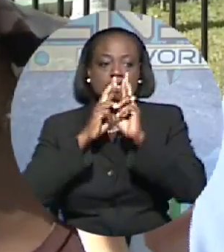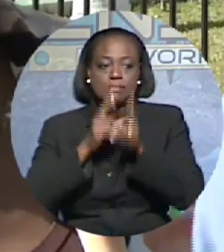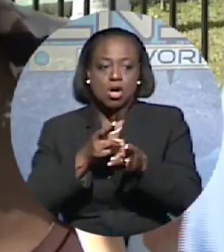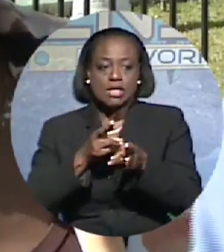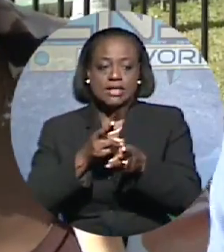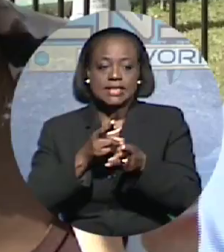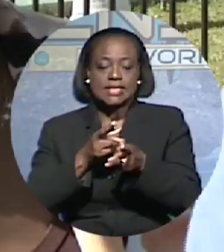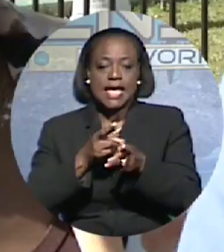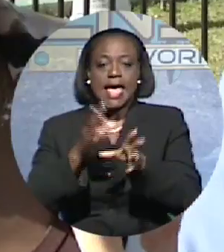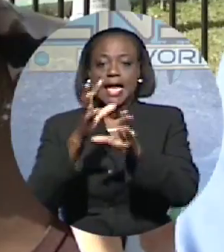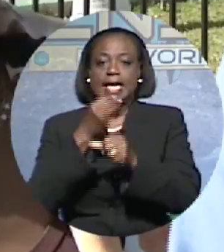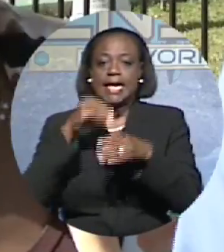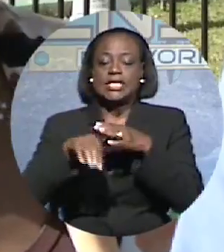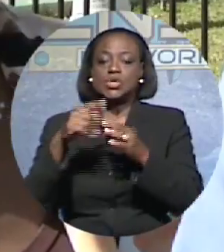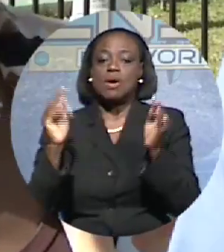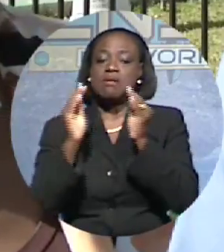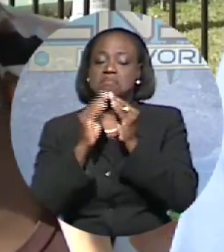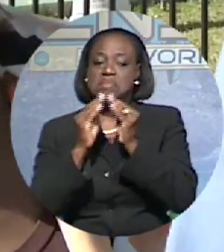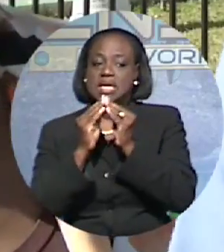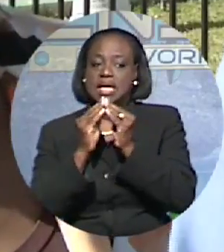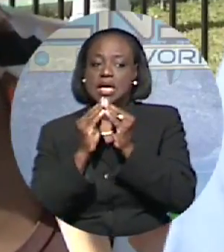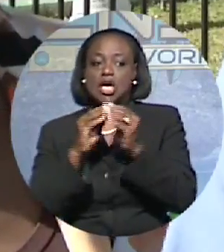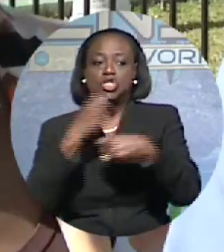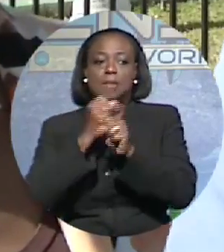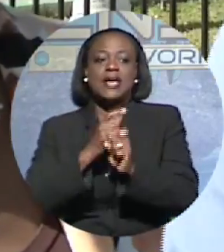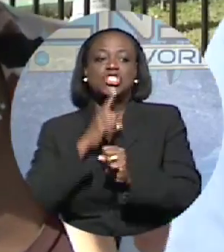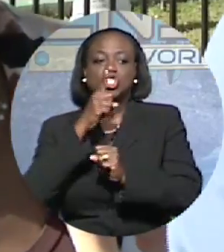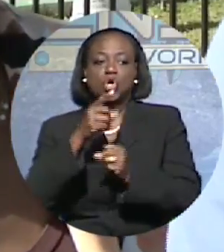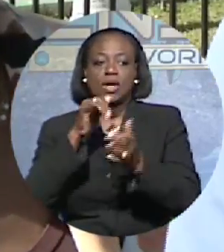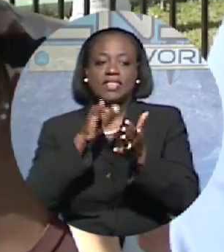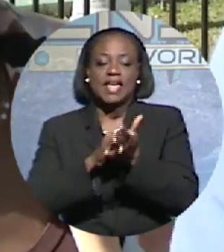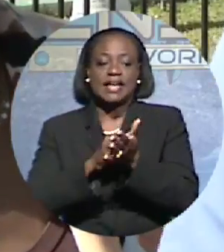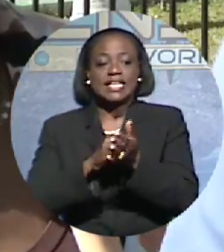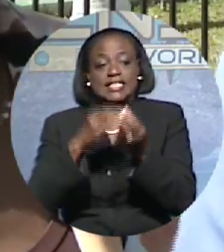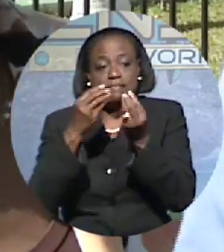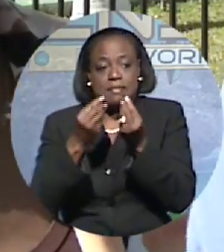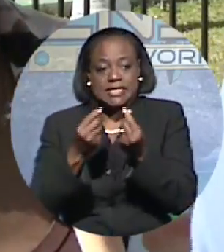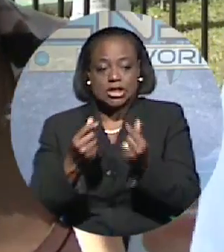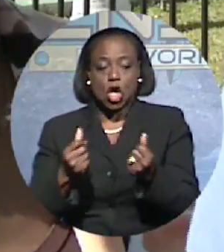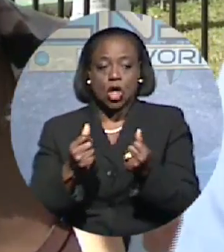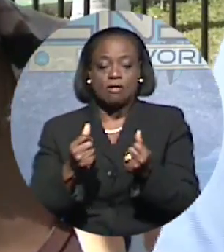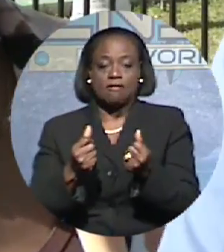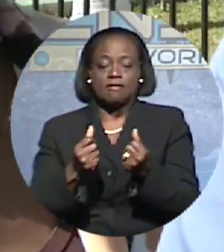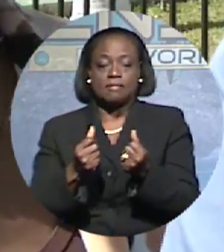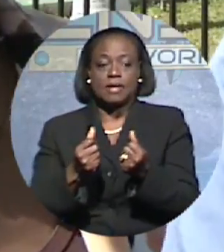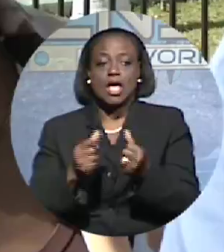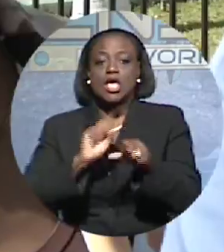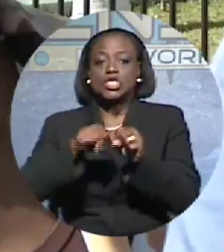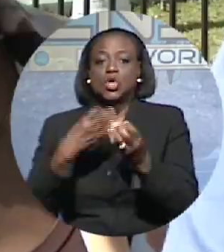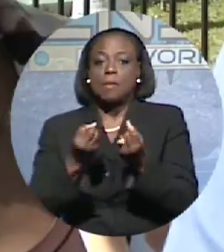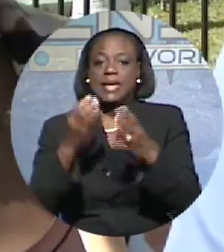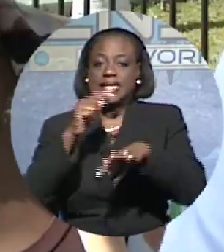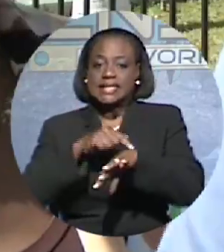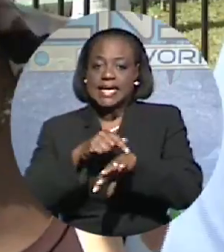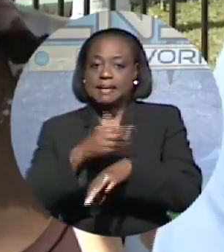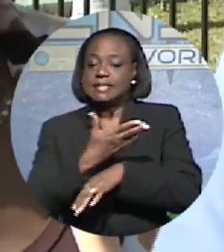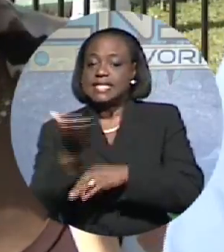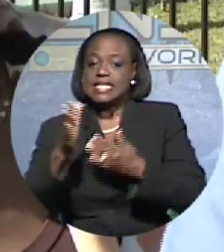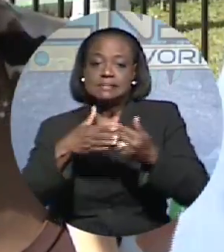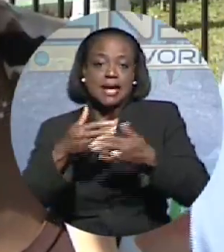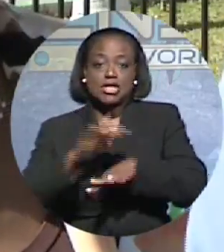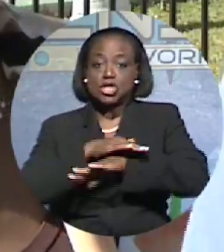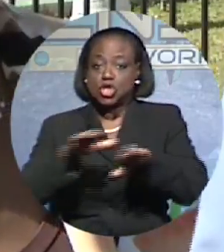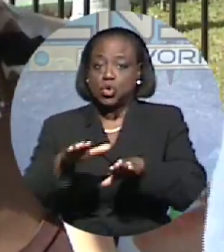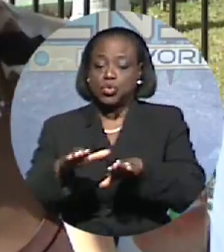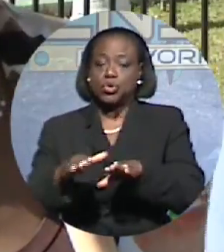or get into a meeting immediately to make sure that a resolution is brought in a timely manner. So a lot of times these matters do